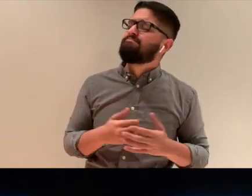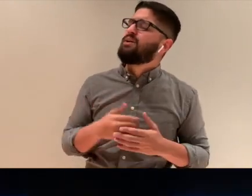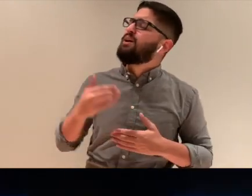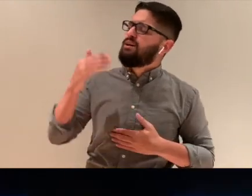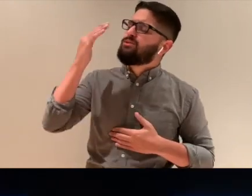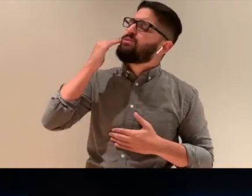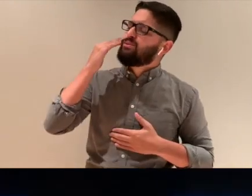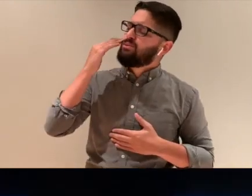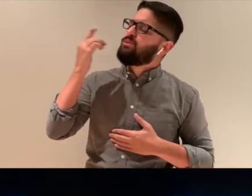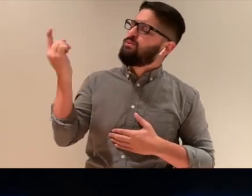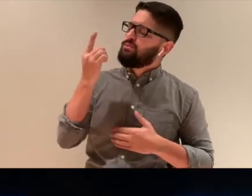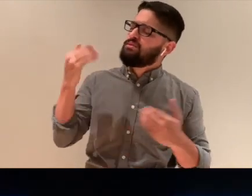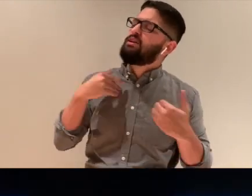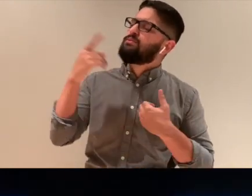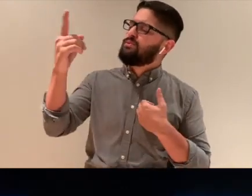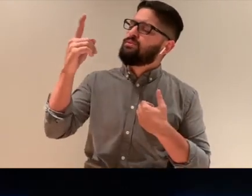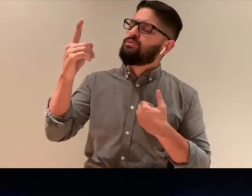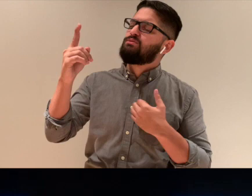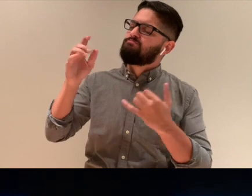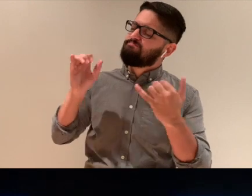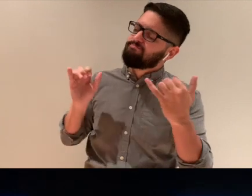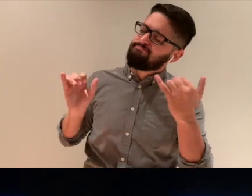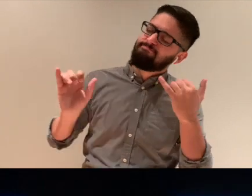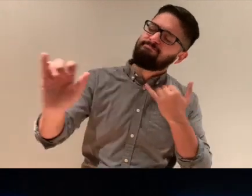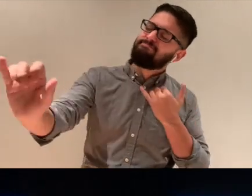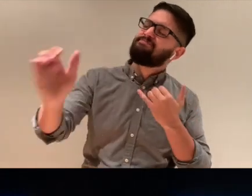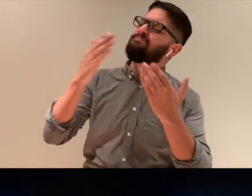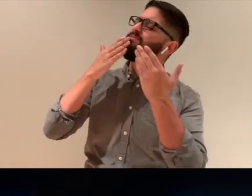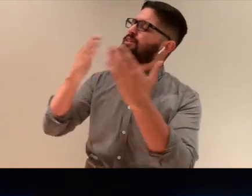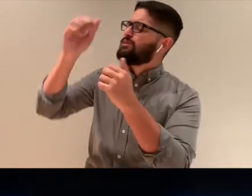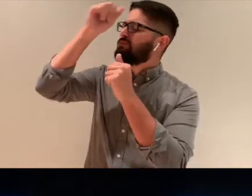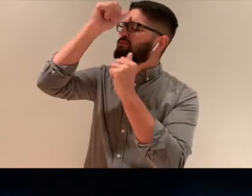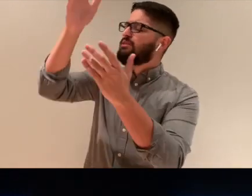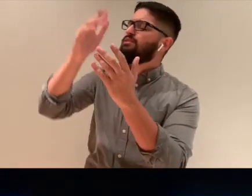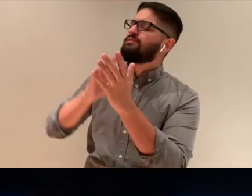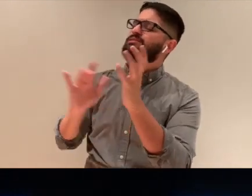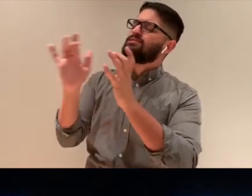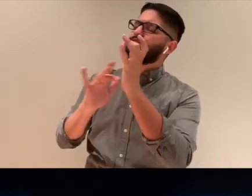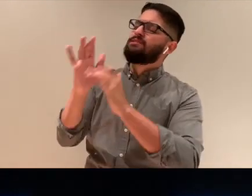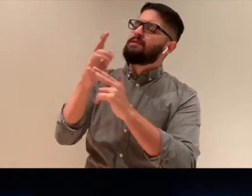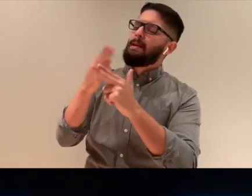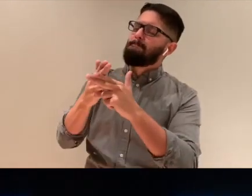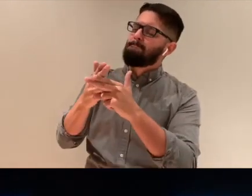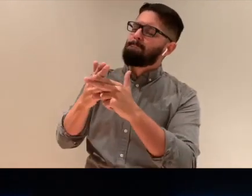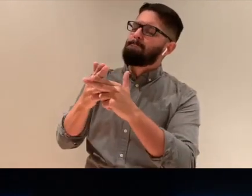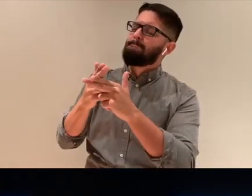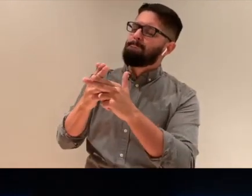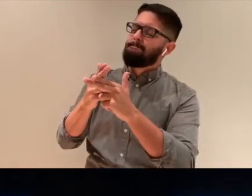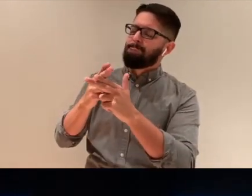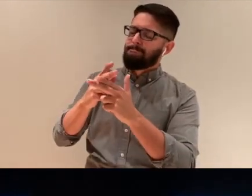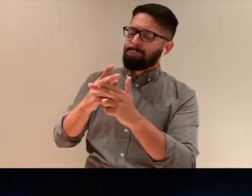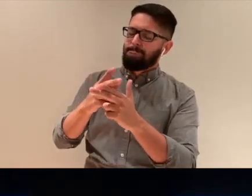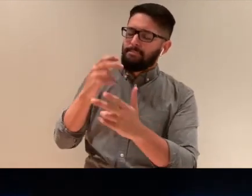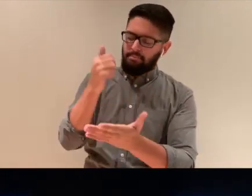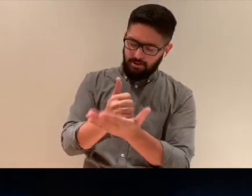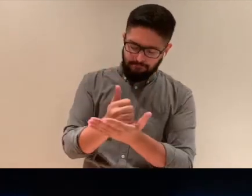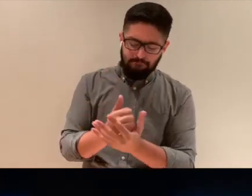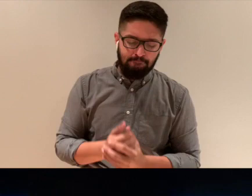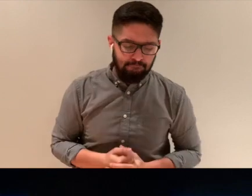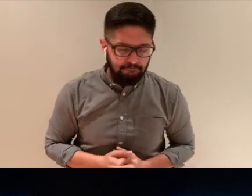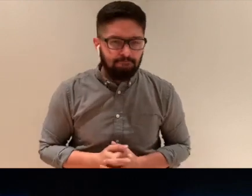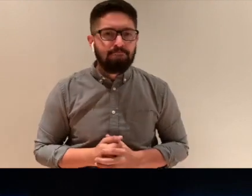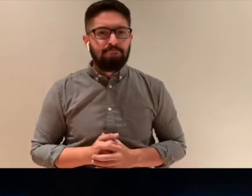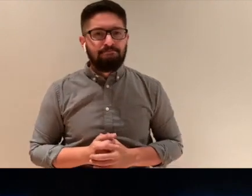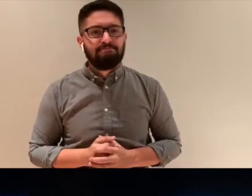season, Lord. I know that I will always have you for all of eternity. Thank you, Father. It's in Jesus' name I pray.